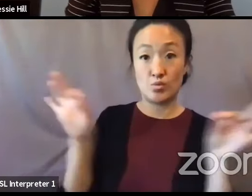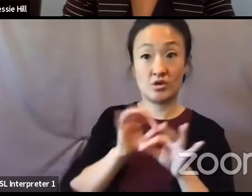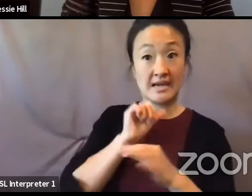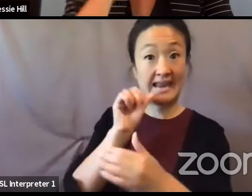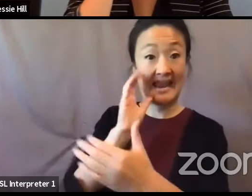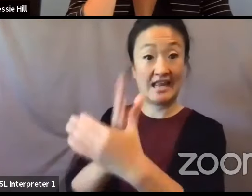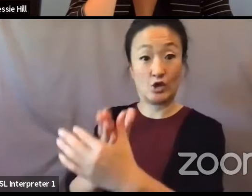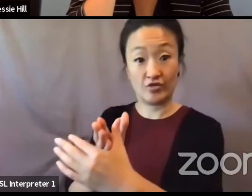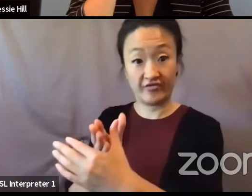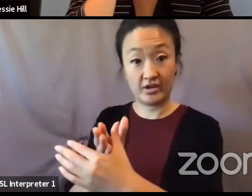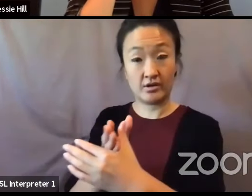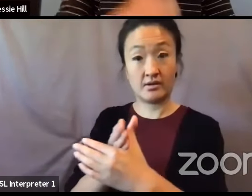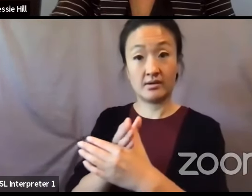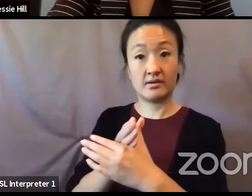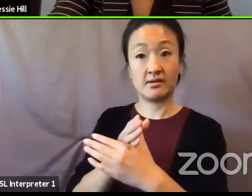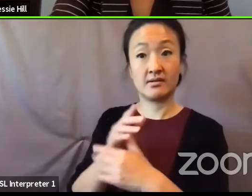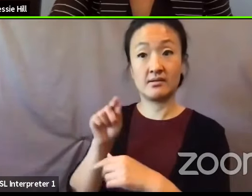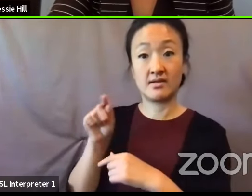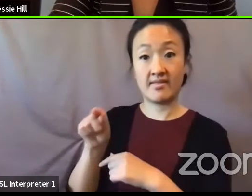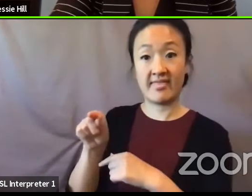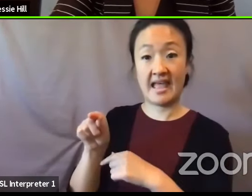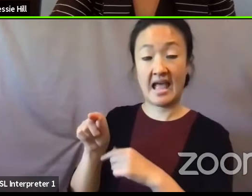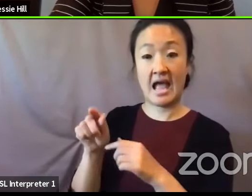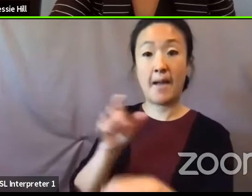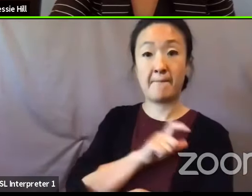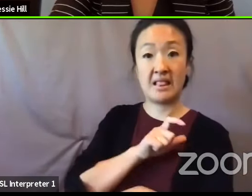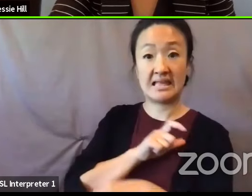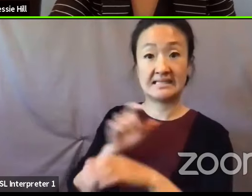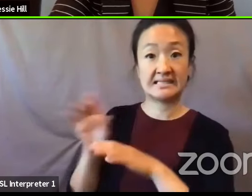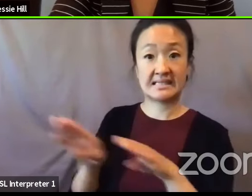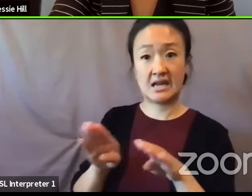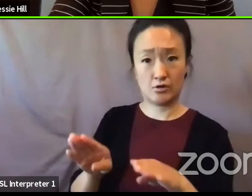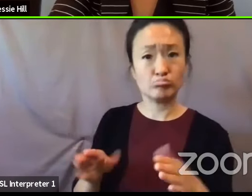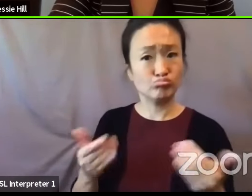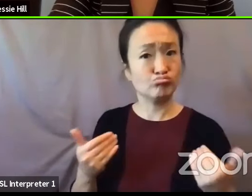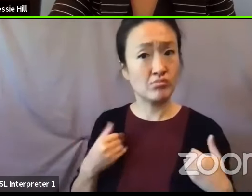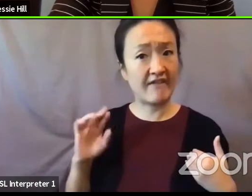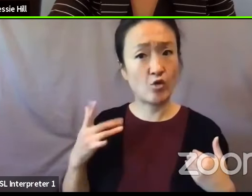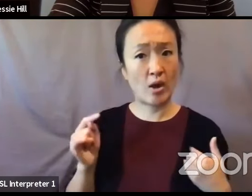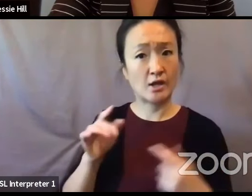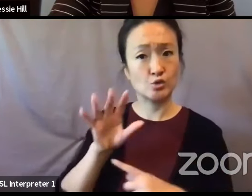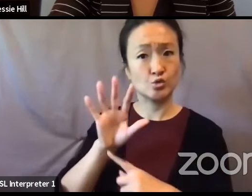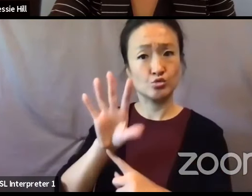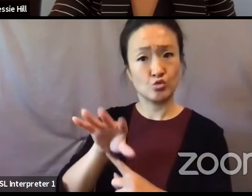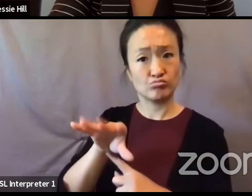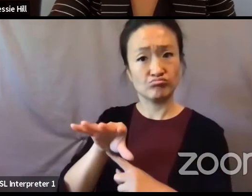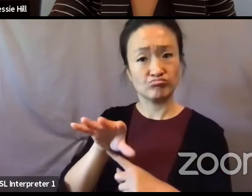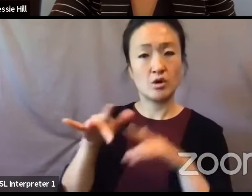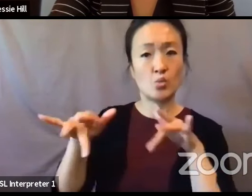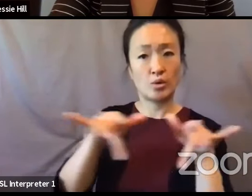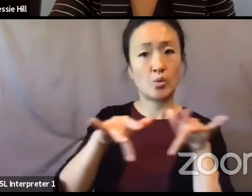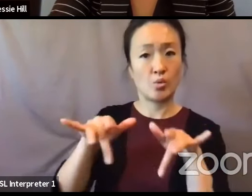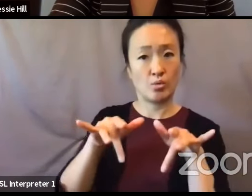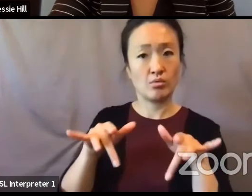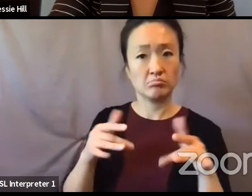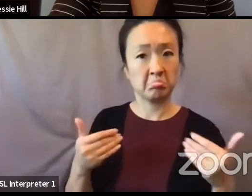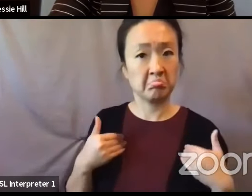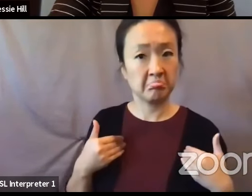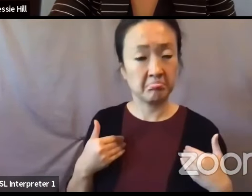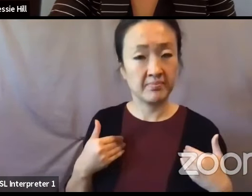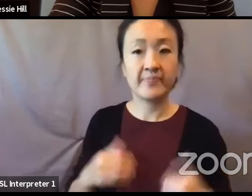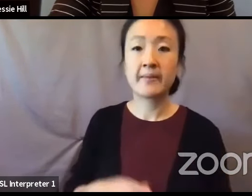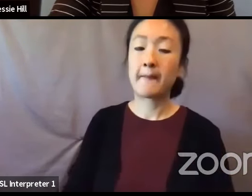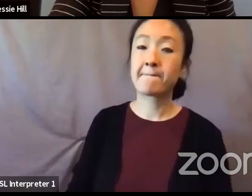interfering with the police conduct, you have a right to record. So as courts that